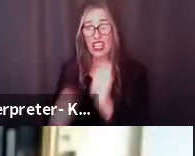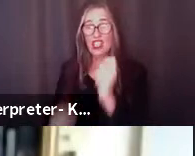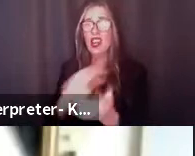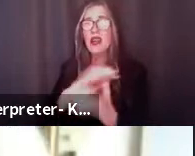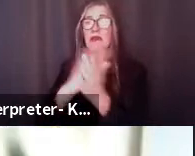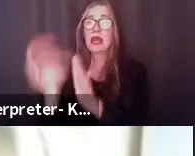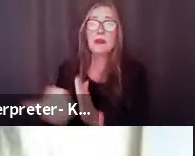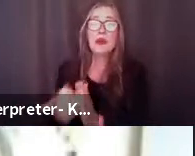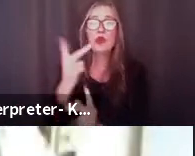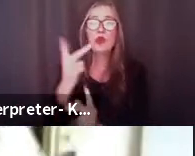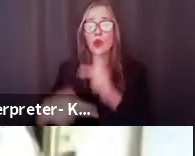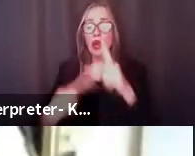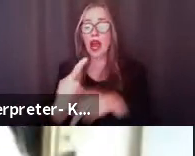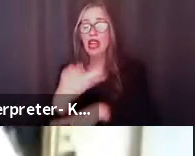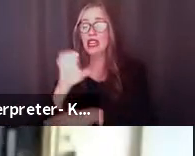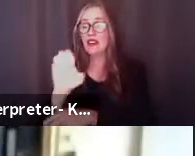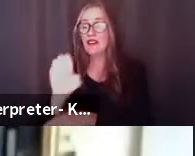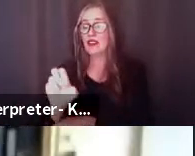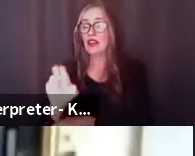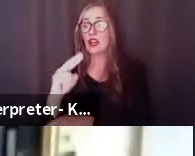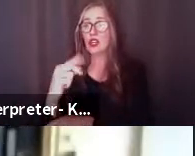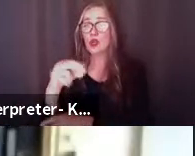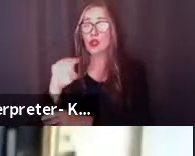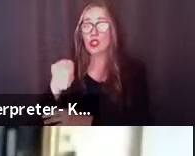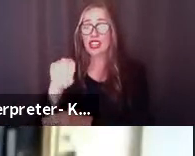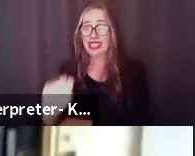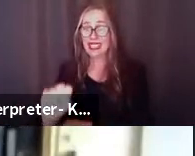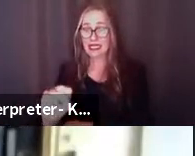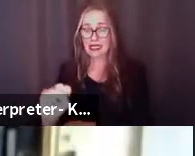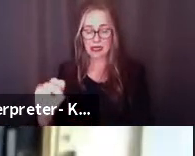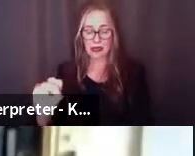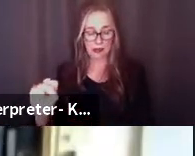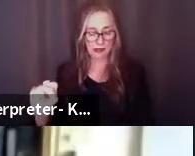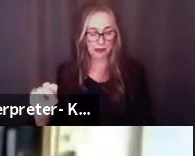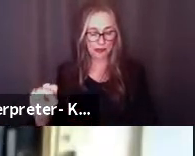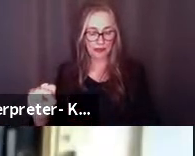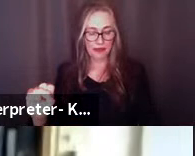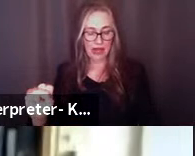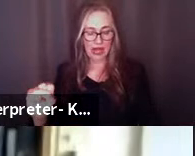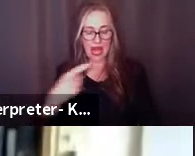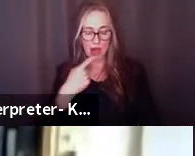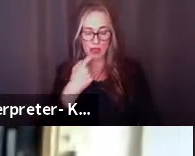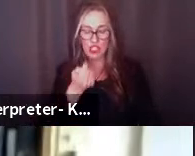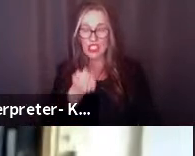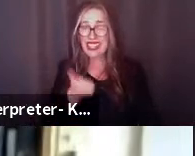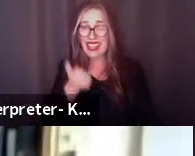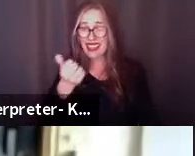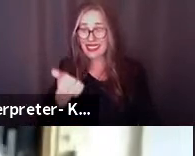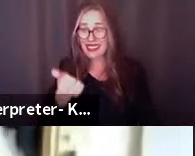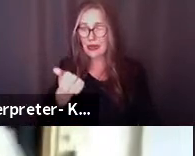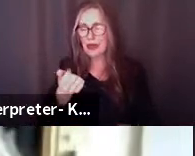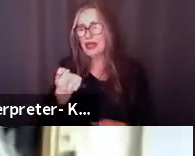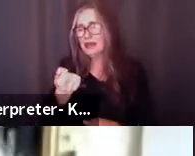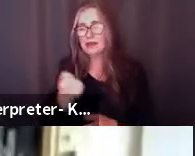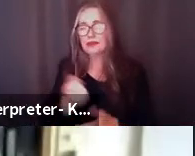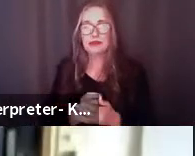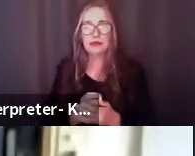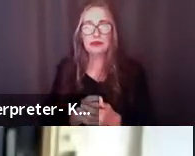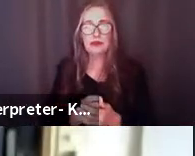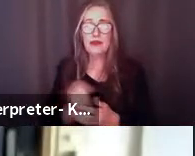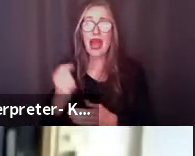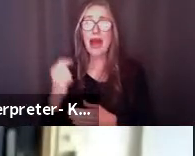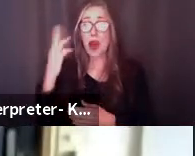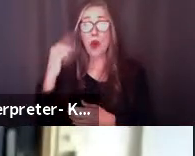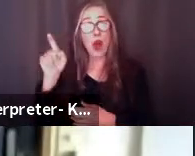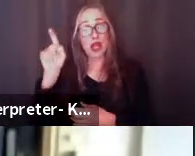i'm going to do is just really quickly say a few words about some of the reasons to to be concerned